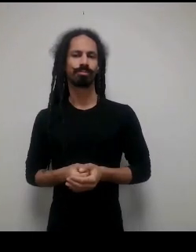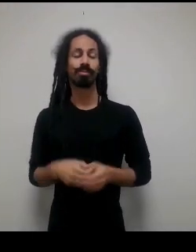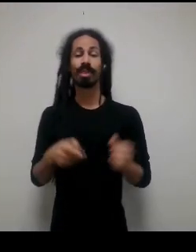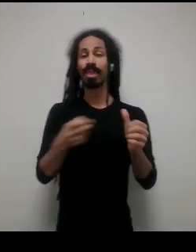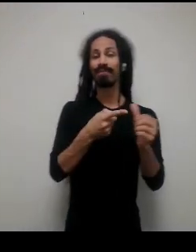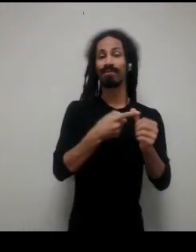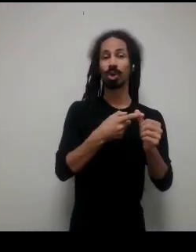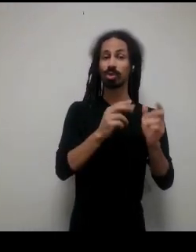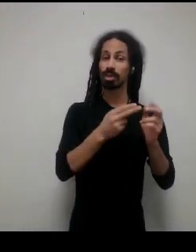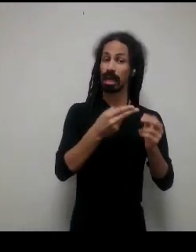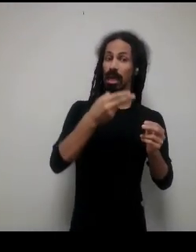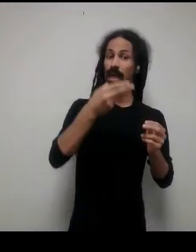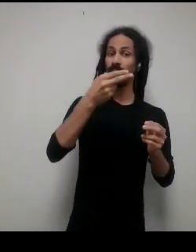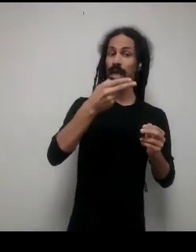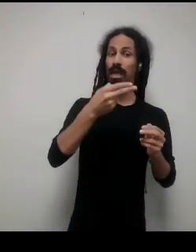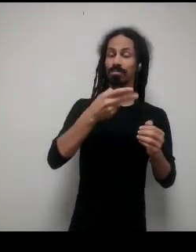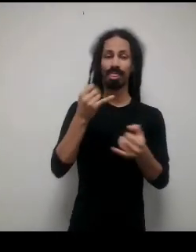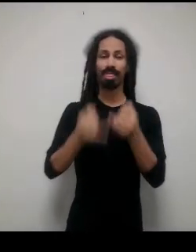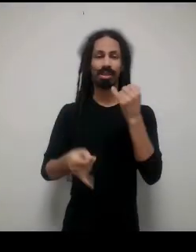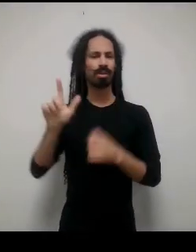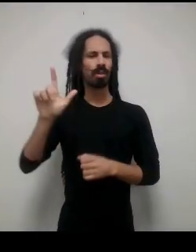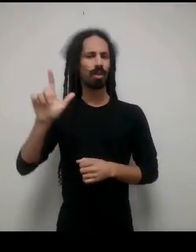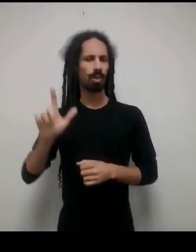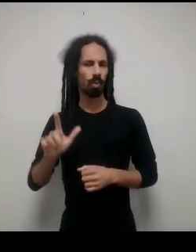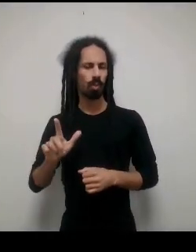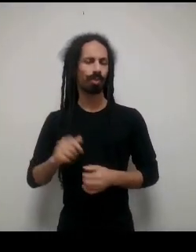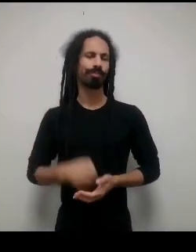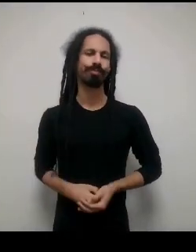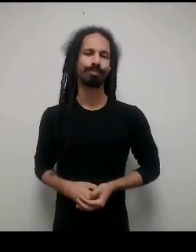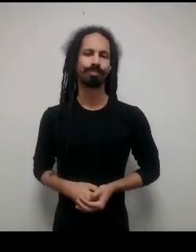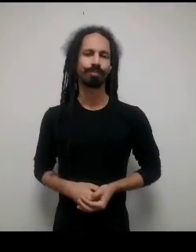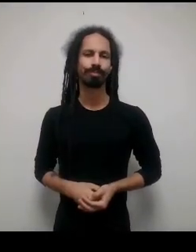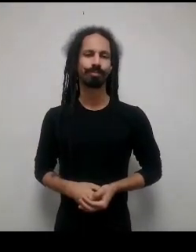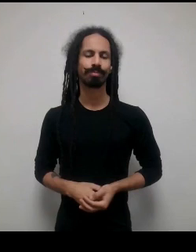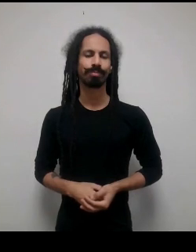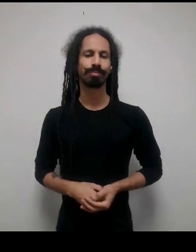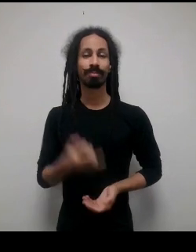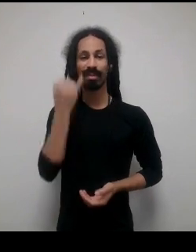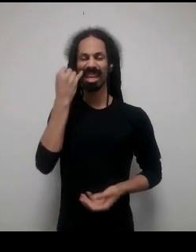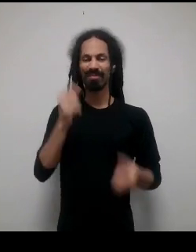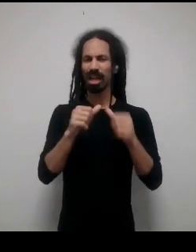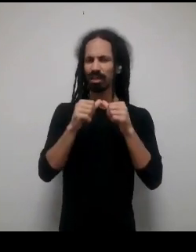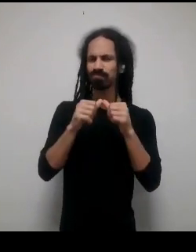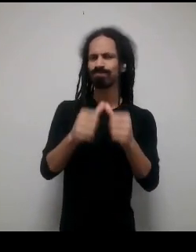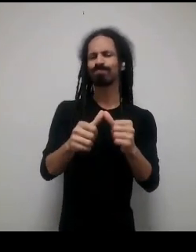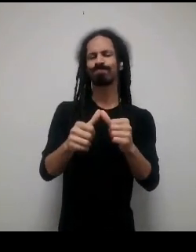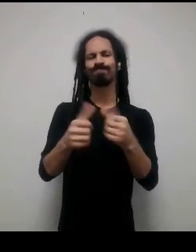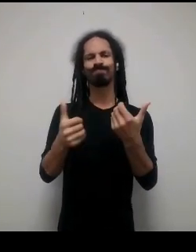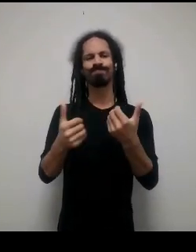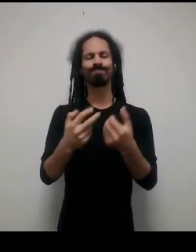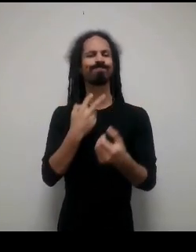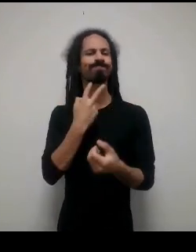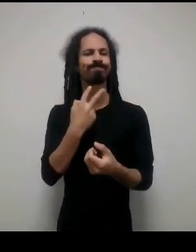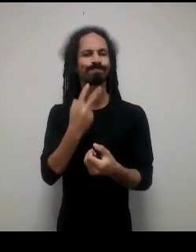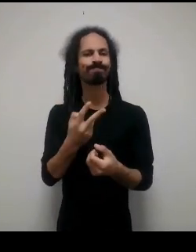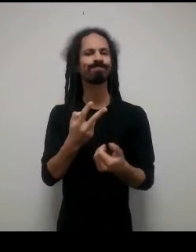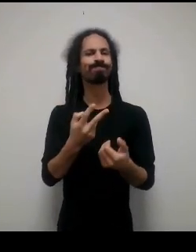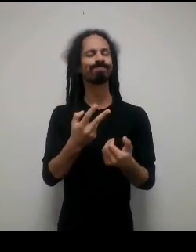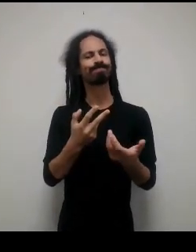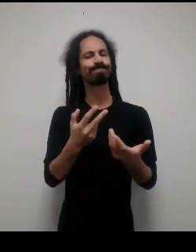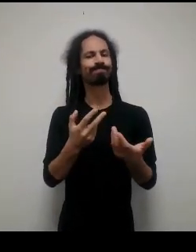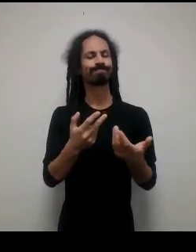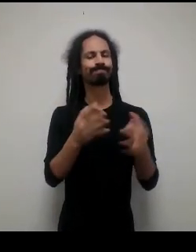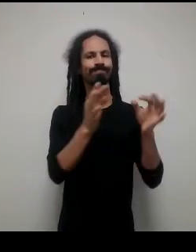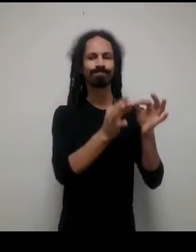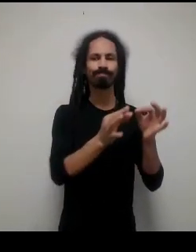intonation, the last one I had falling intonation. If I constantly speak with rising intonation at the end of my sentence, I run the